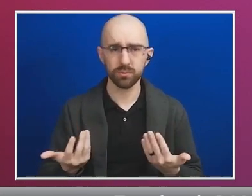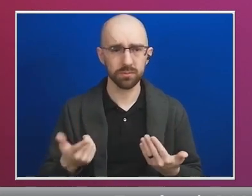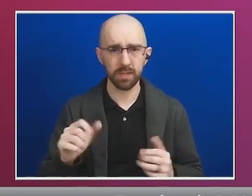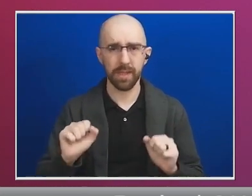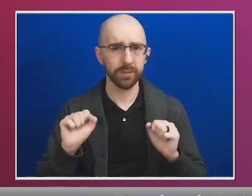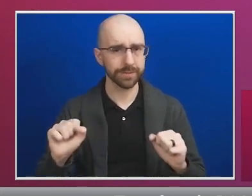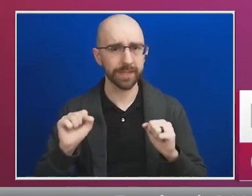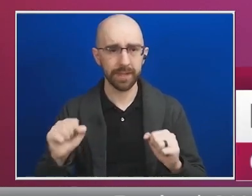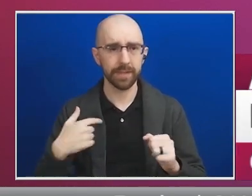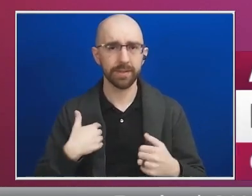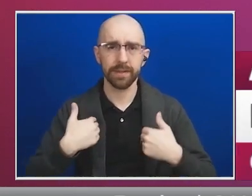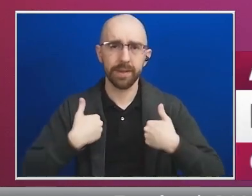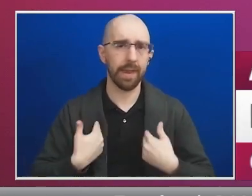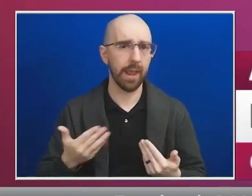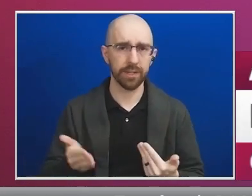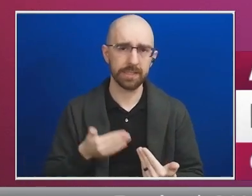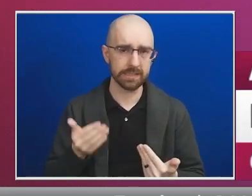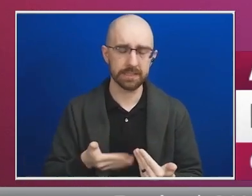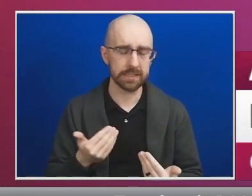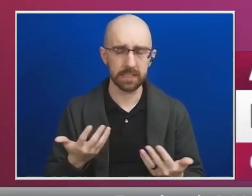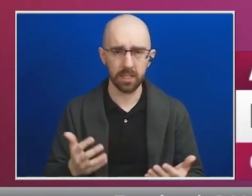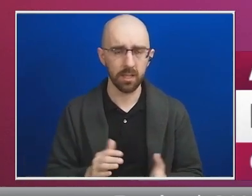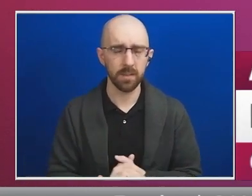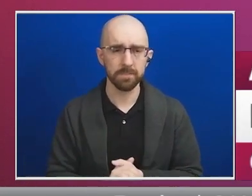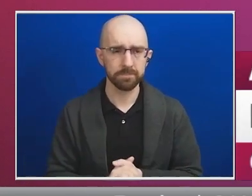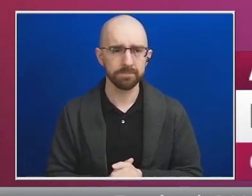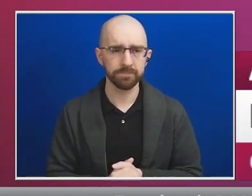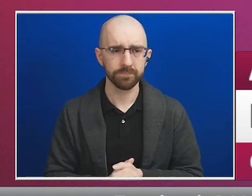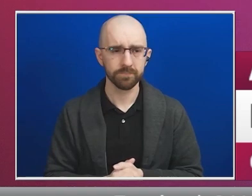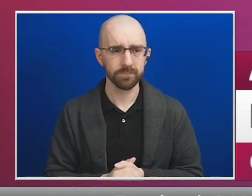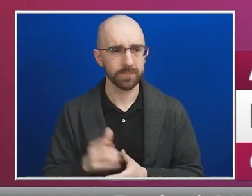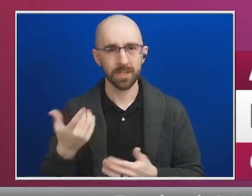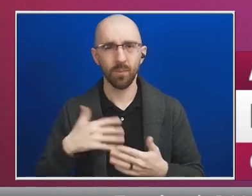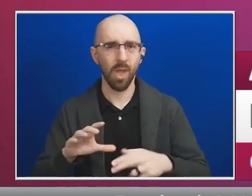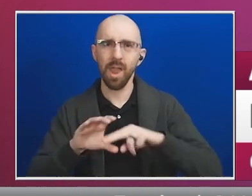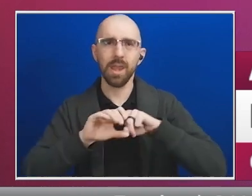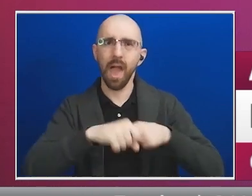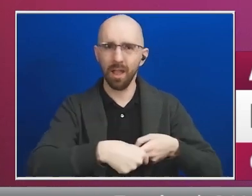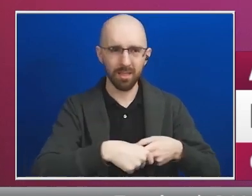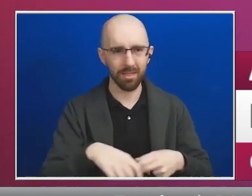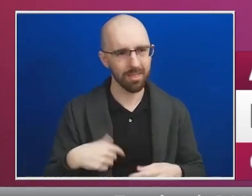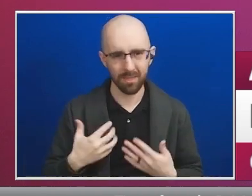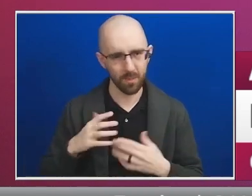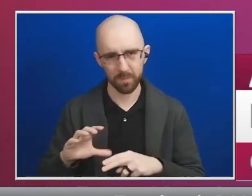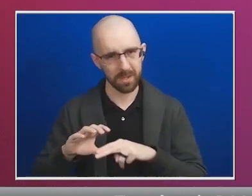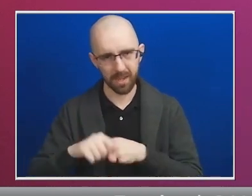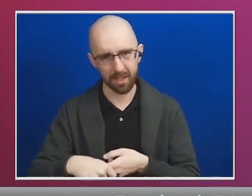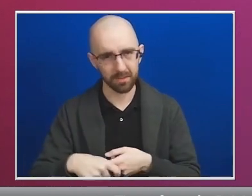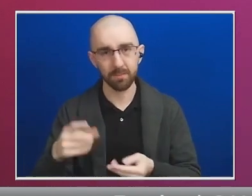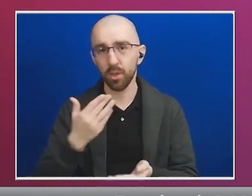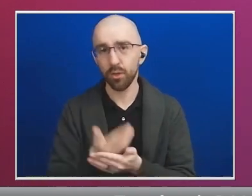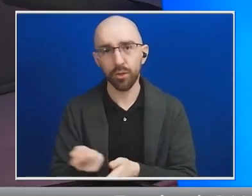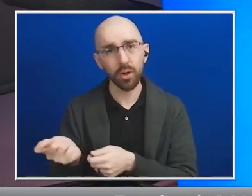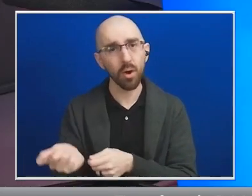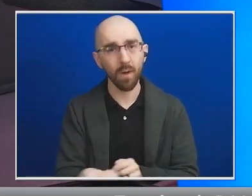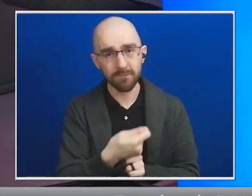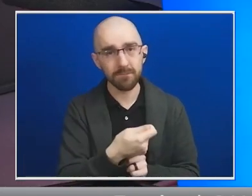real easy. You don't want to be tackled. Don't want to be tackled. Right. But he's a great golfer. Nice. Depends on the